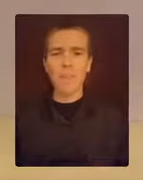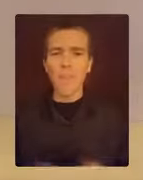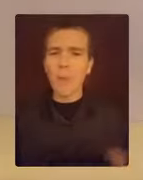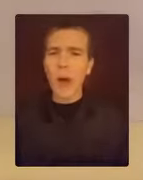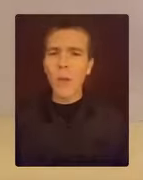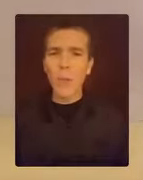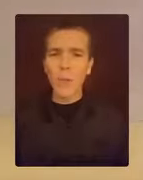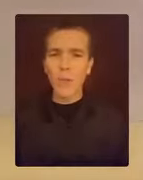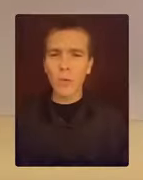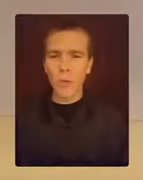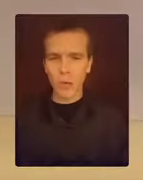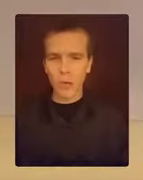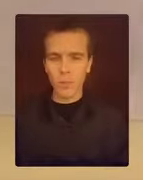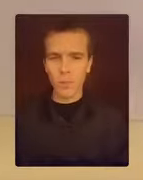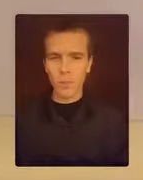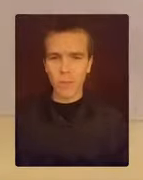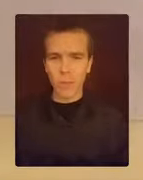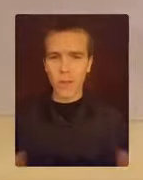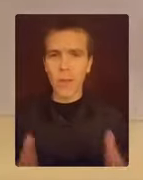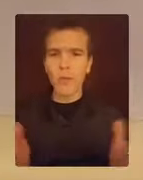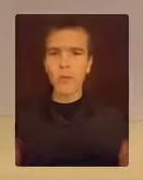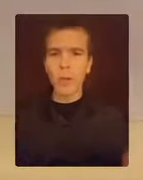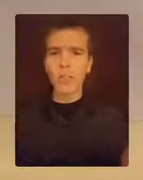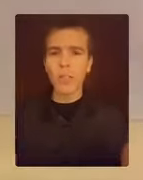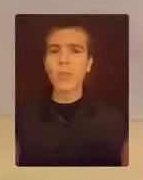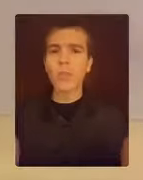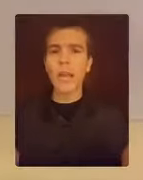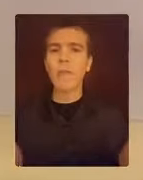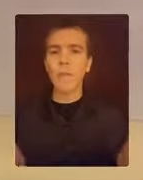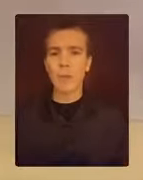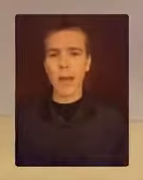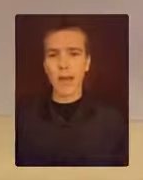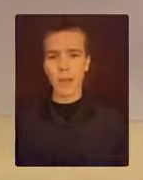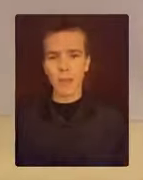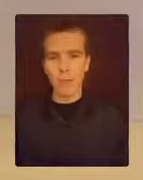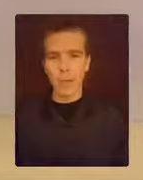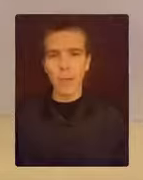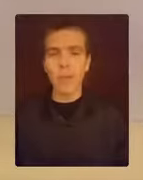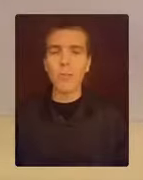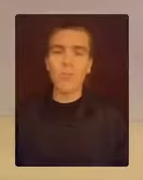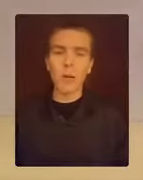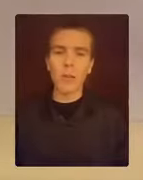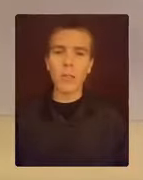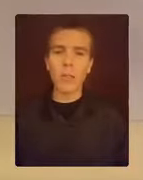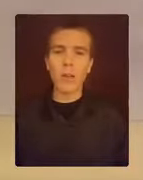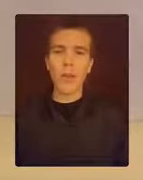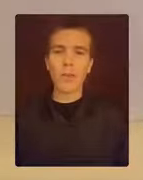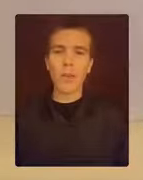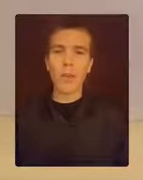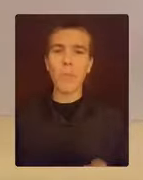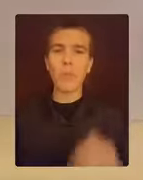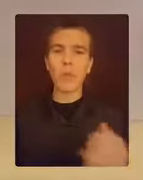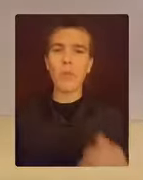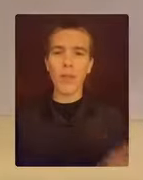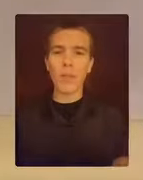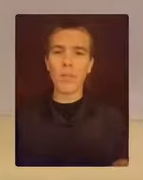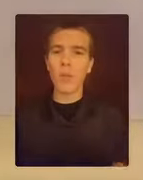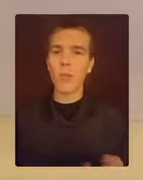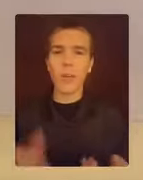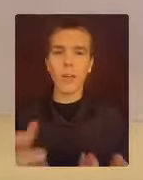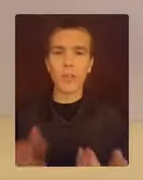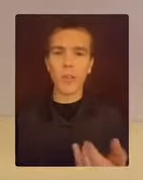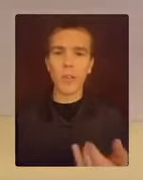because why do people do drugs? They do drugs to escape from reality. They do drugs, or they the people do